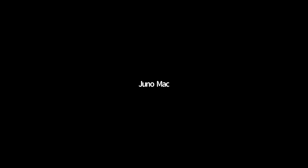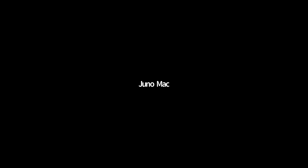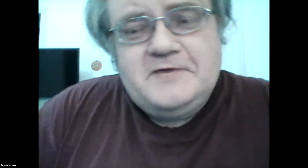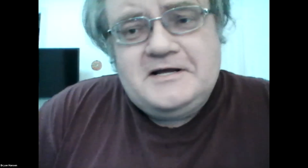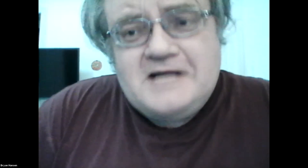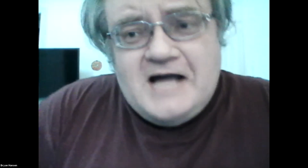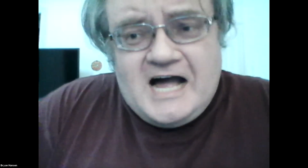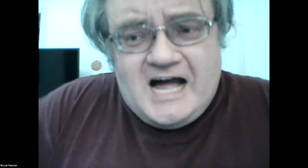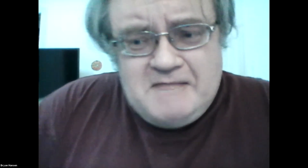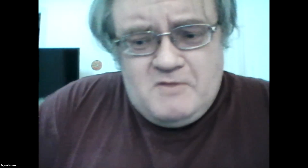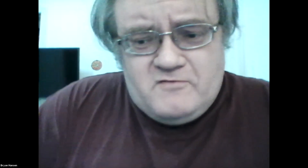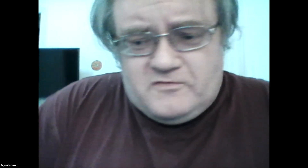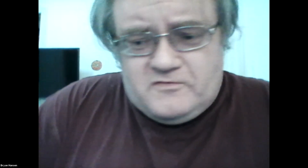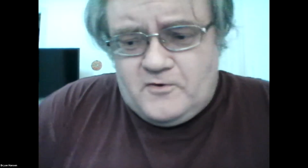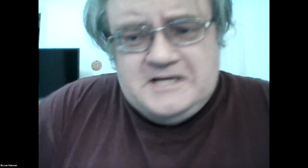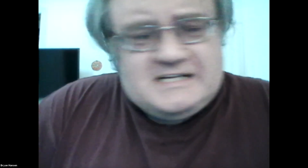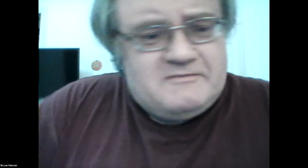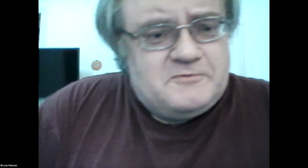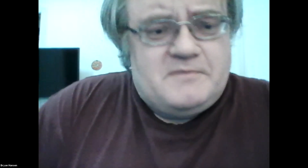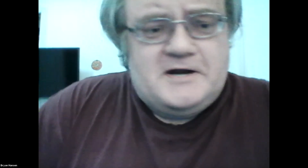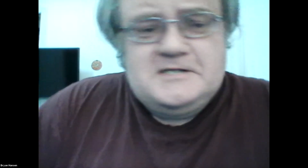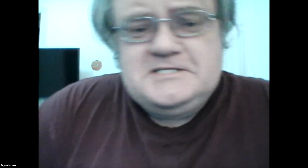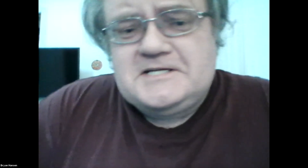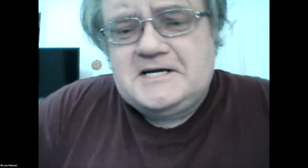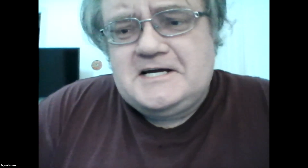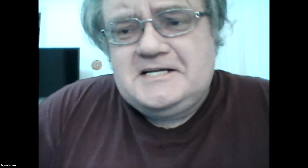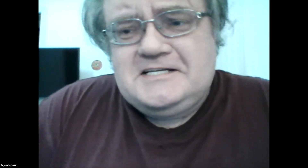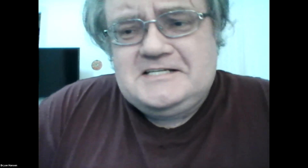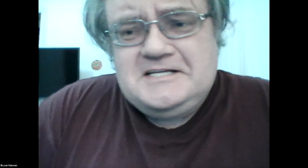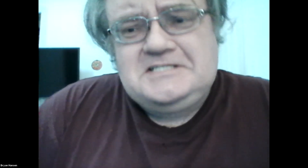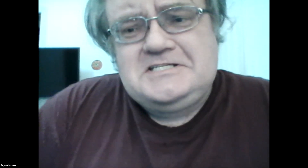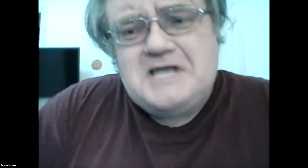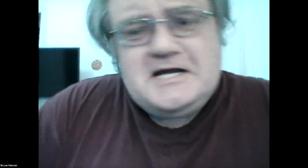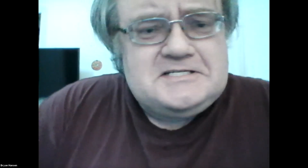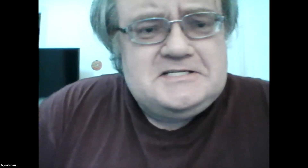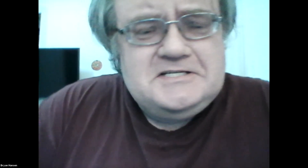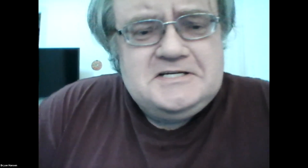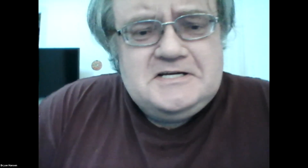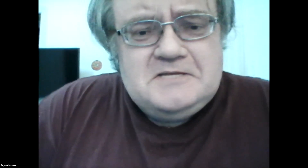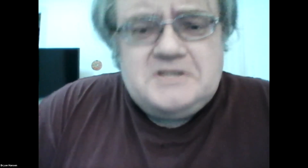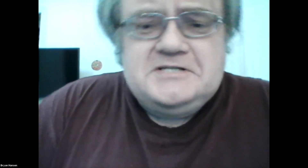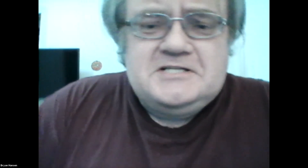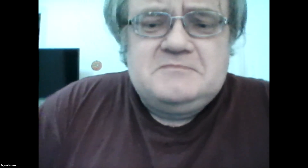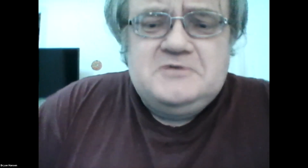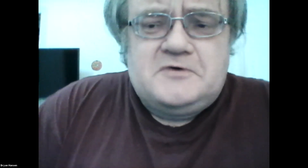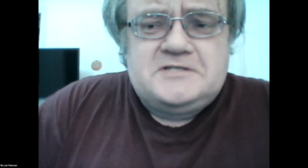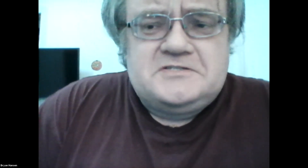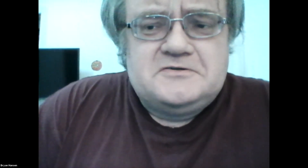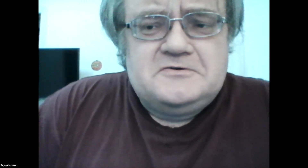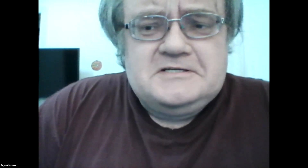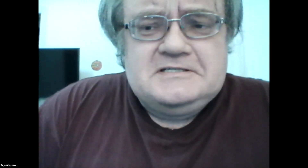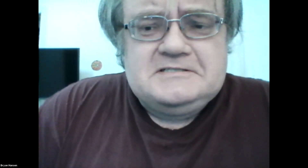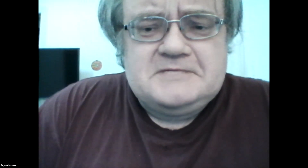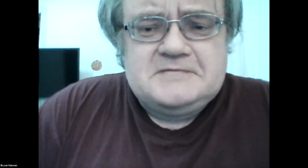Yeah, okay. Well, I'm over 40 and living with my parents. It sucks, but it's got some good points